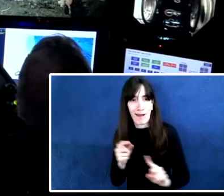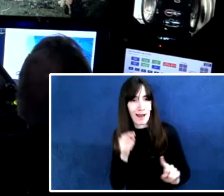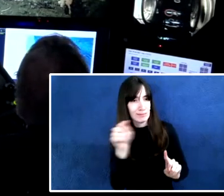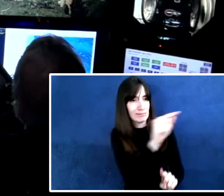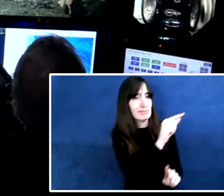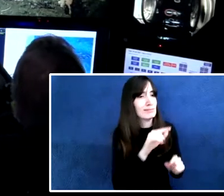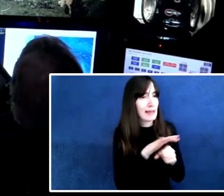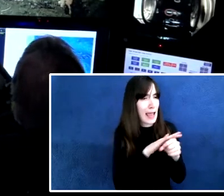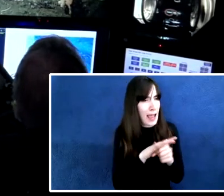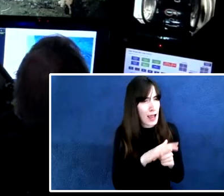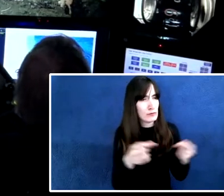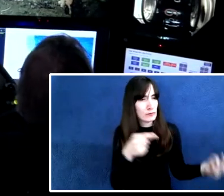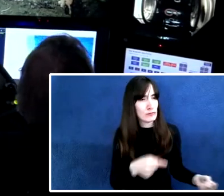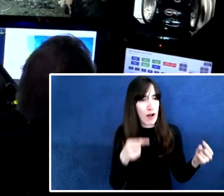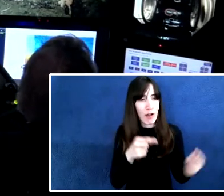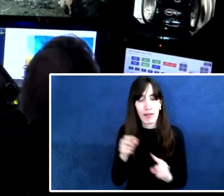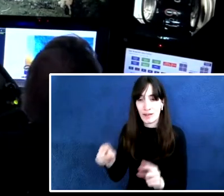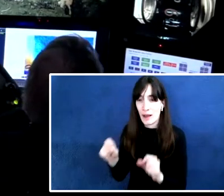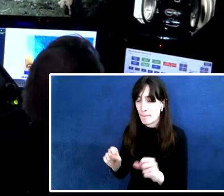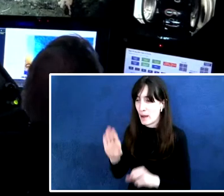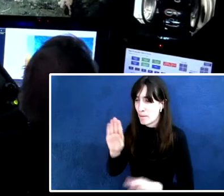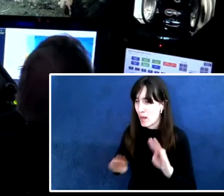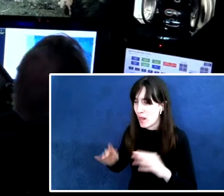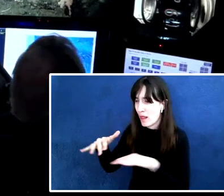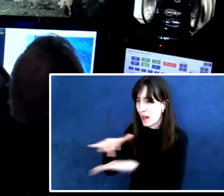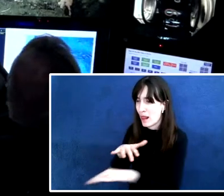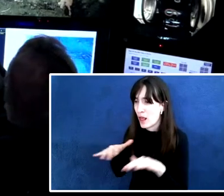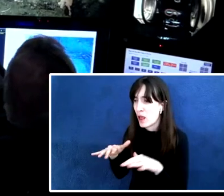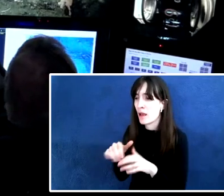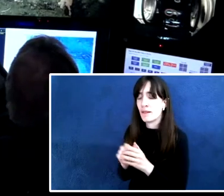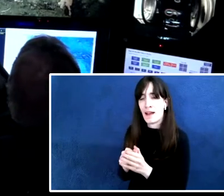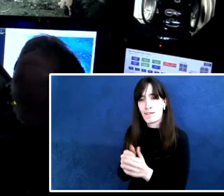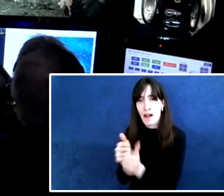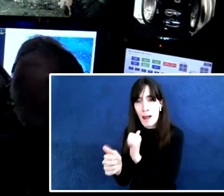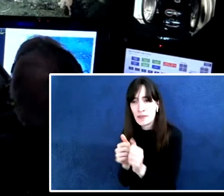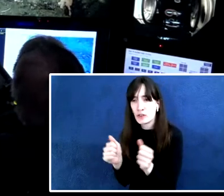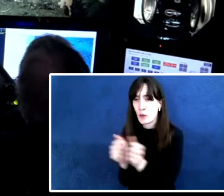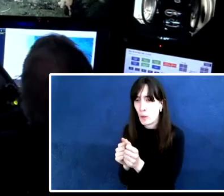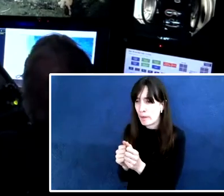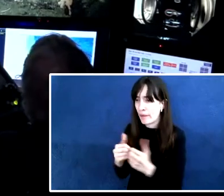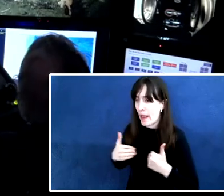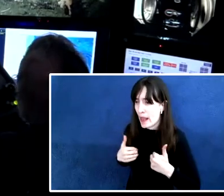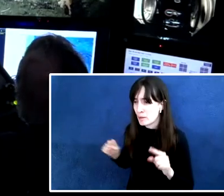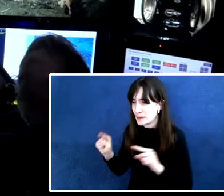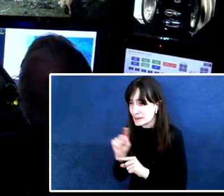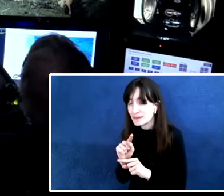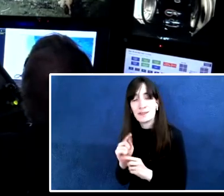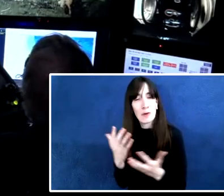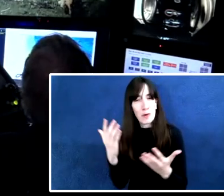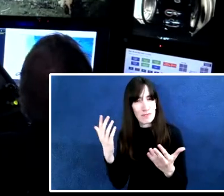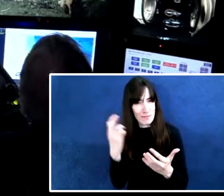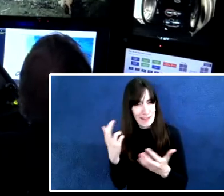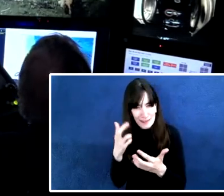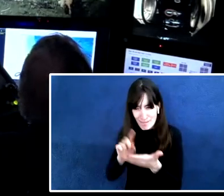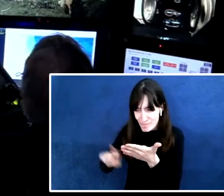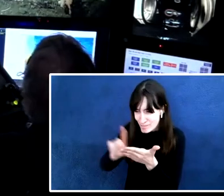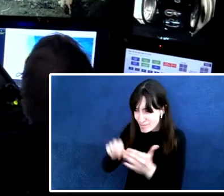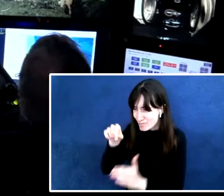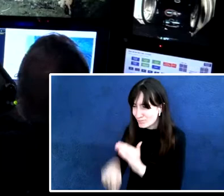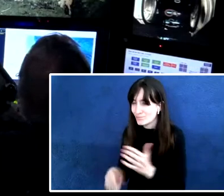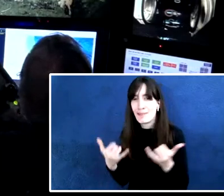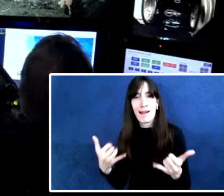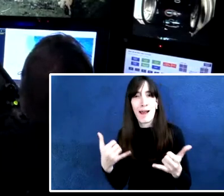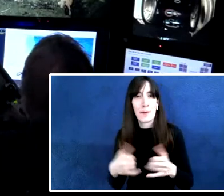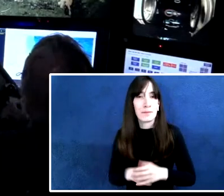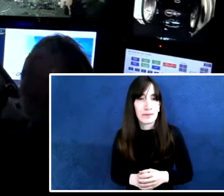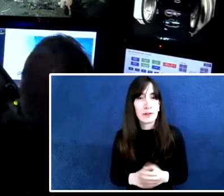it biological interactions, predation, or competition with species for space? So we're here trying to understand